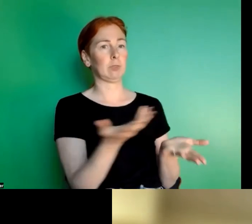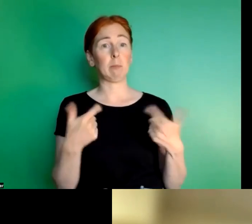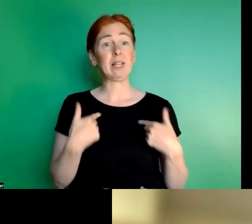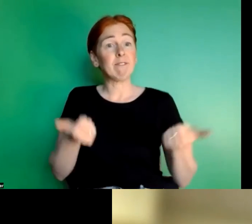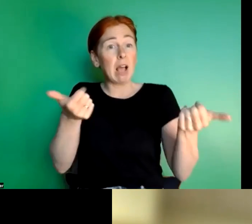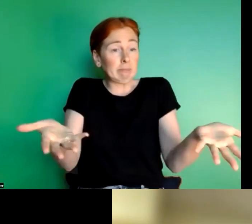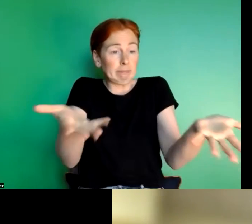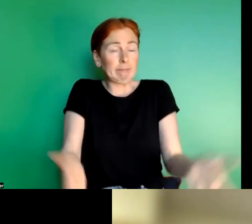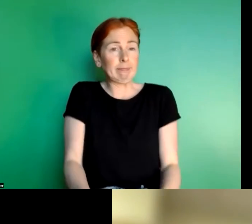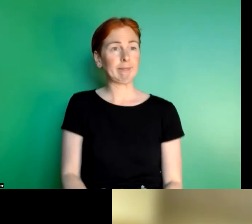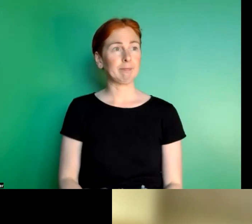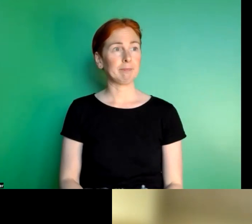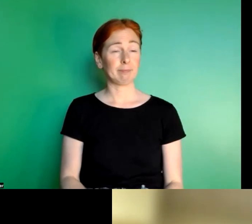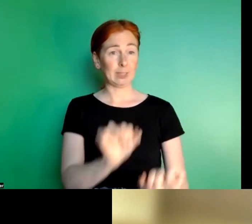it.